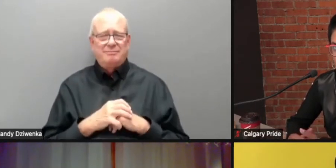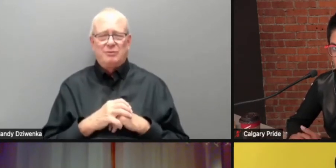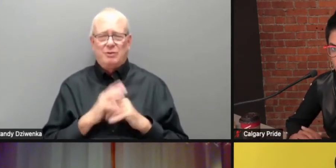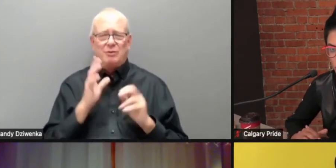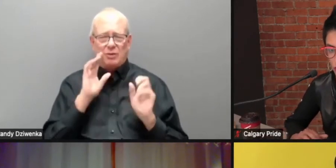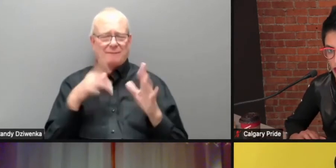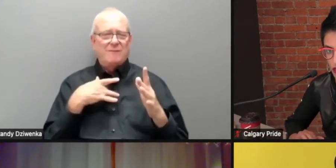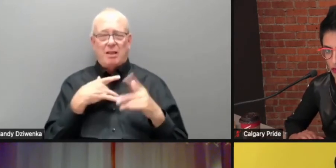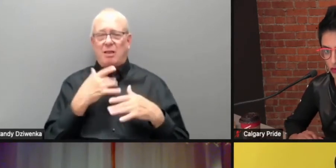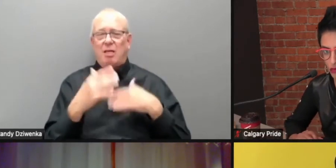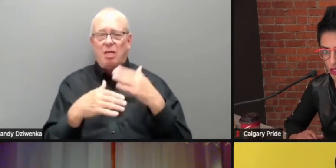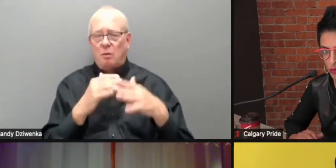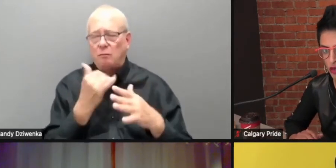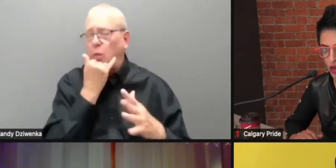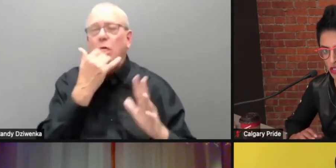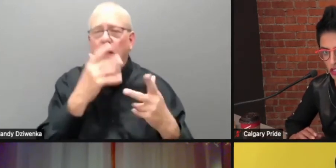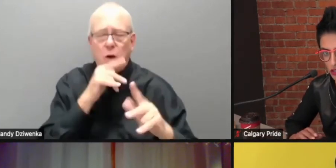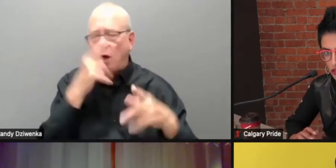some sort of